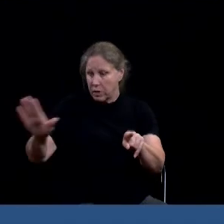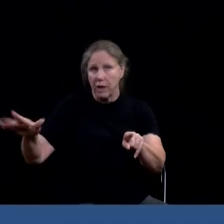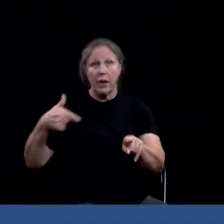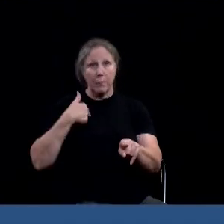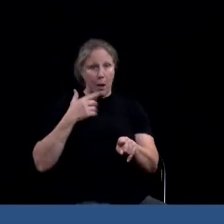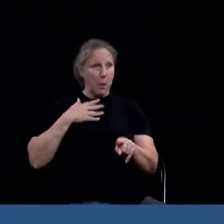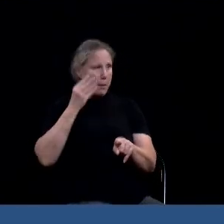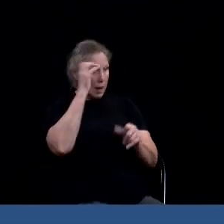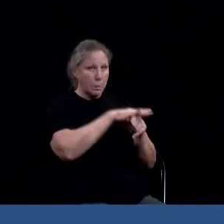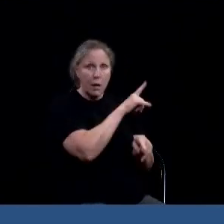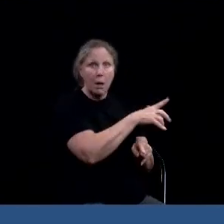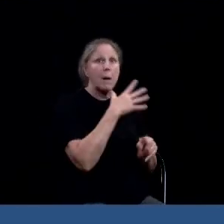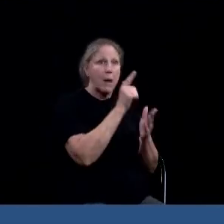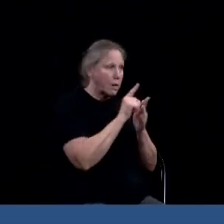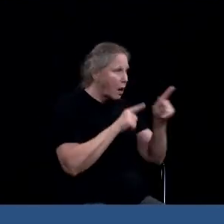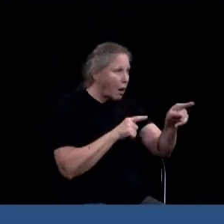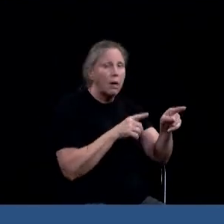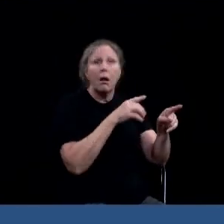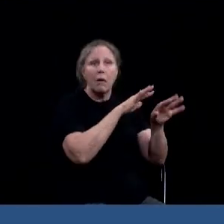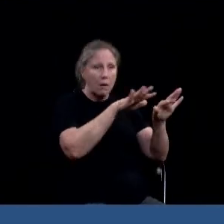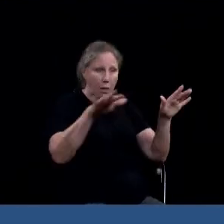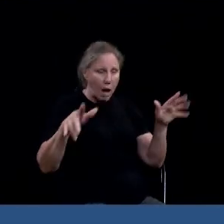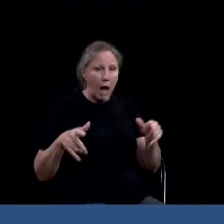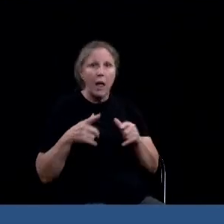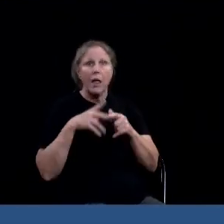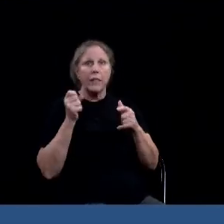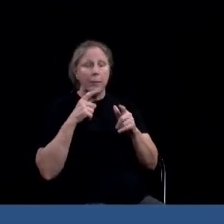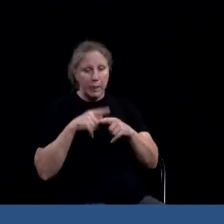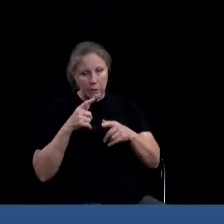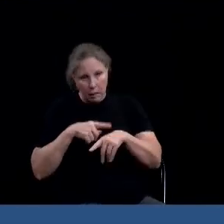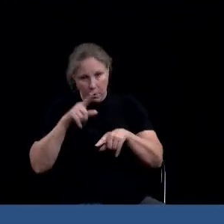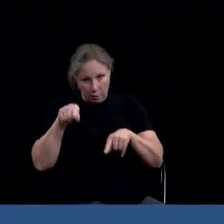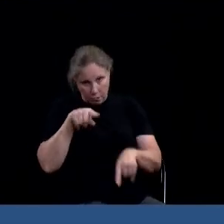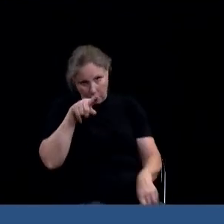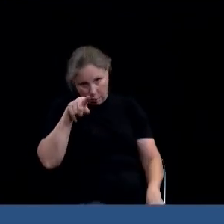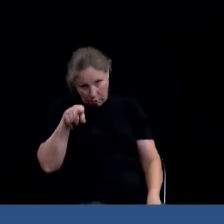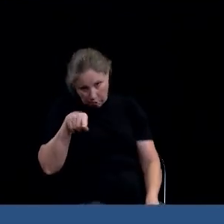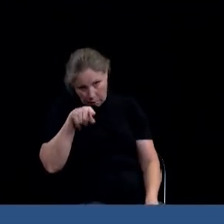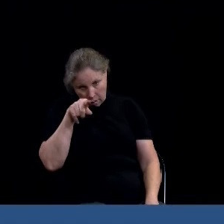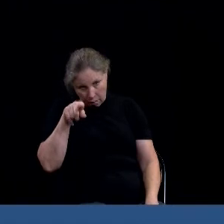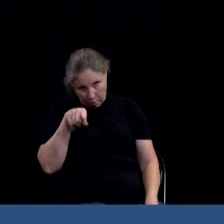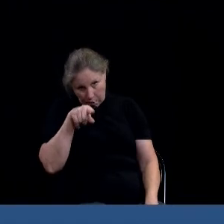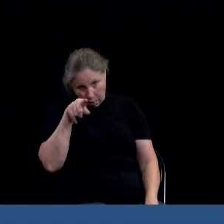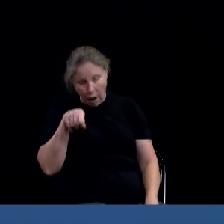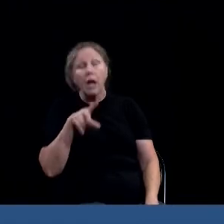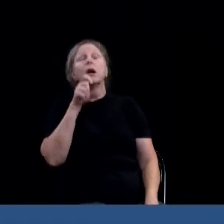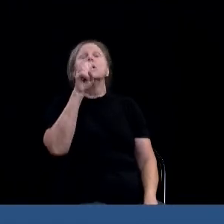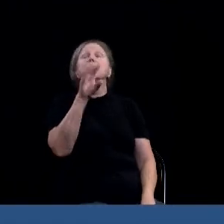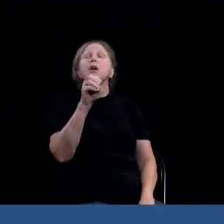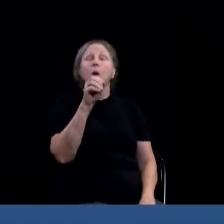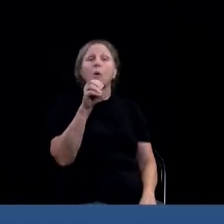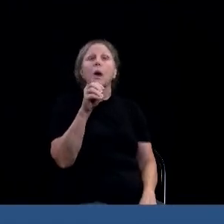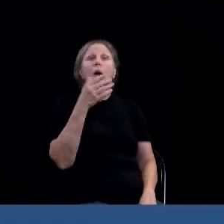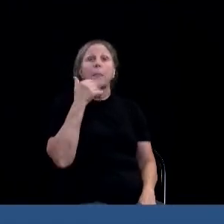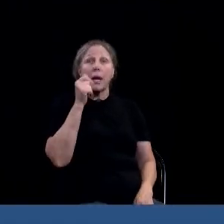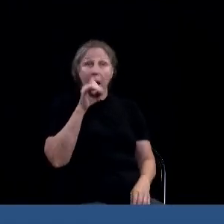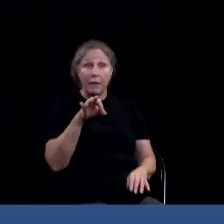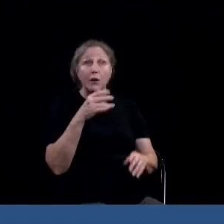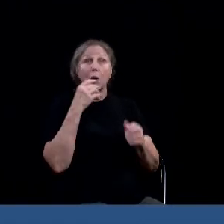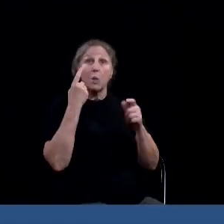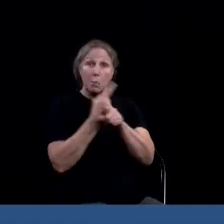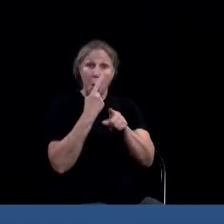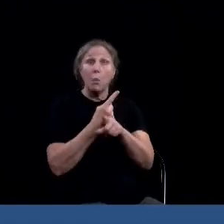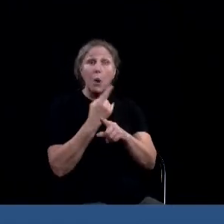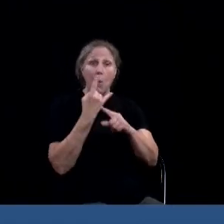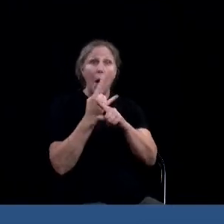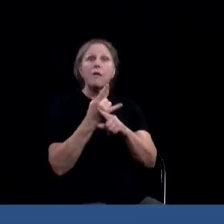be a lag if you don't have the proper bandwidth. Correct. So I want to thank you for doing that. You're